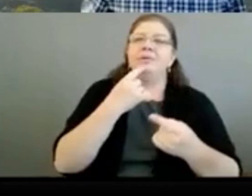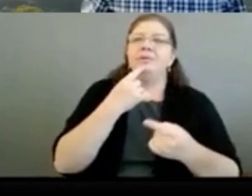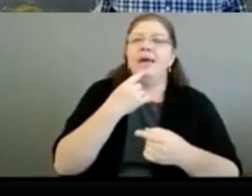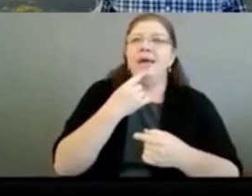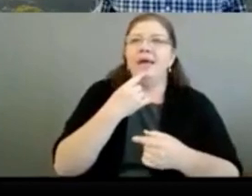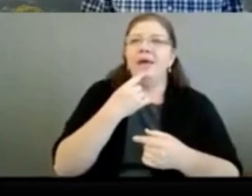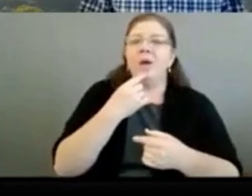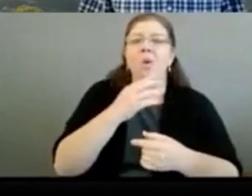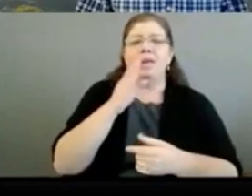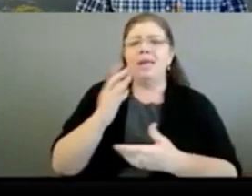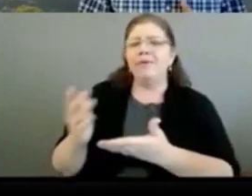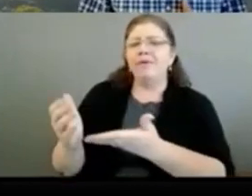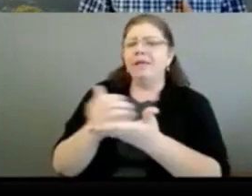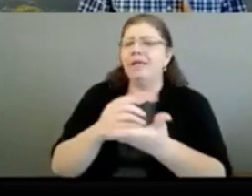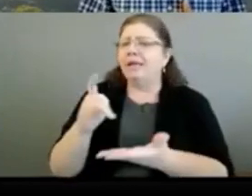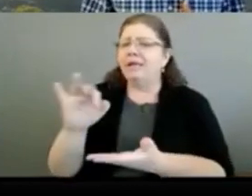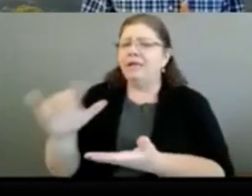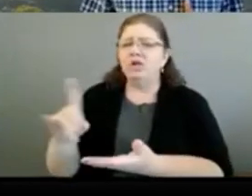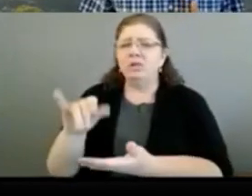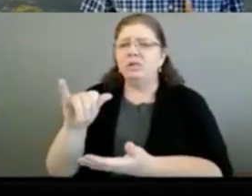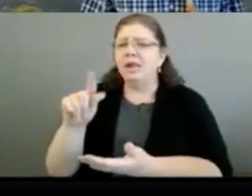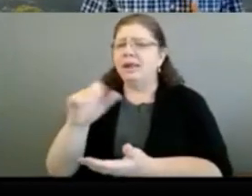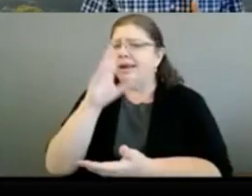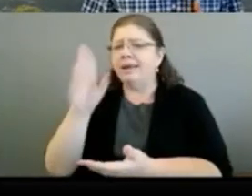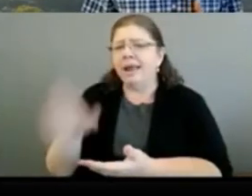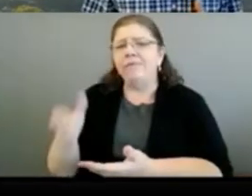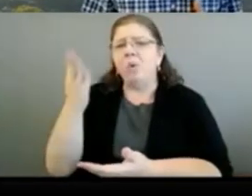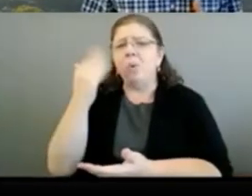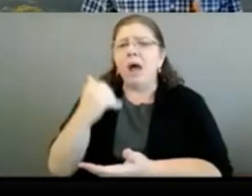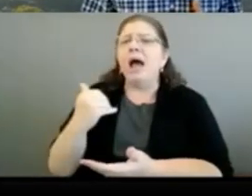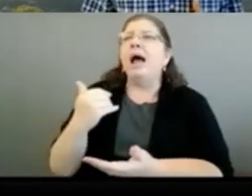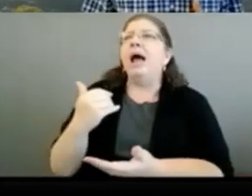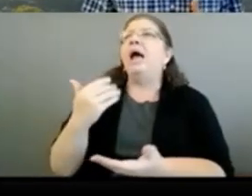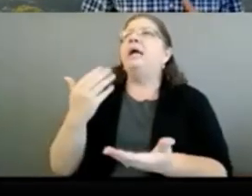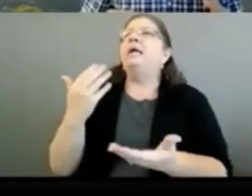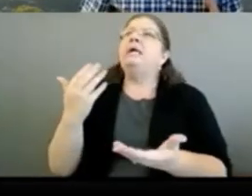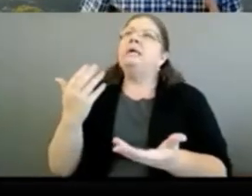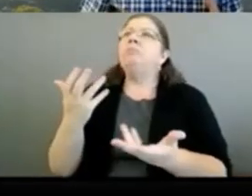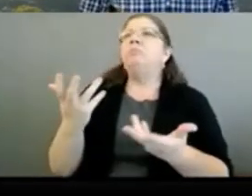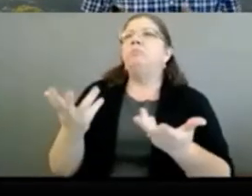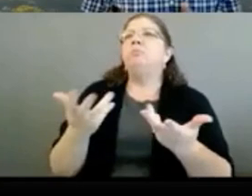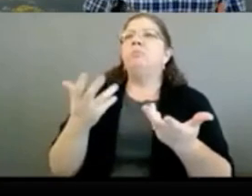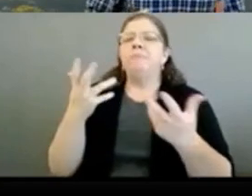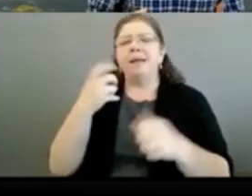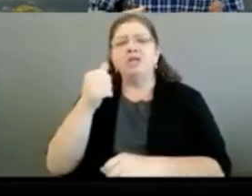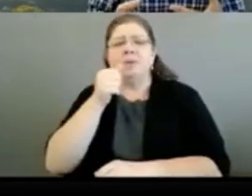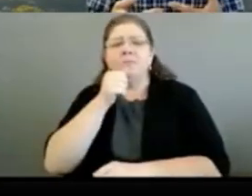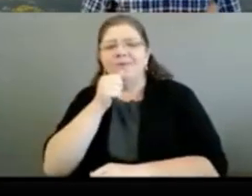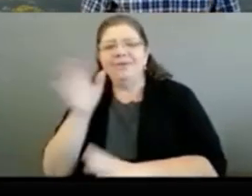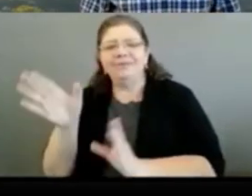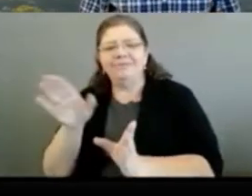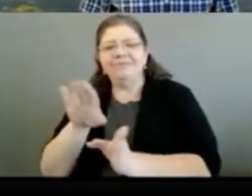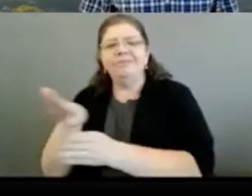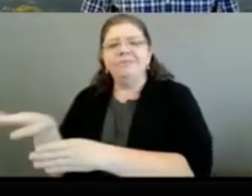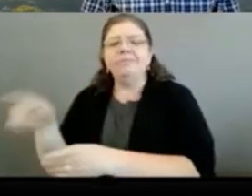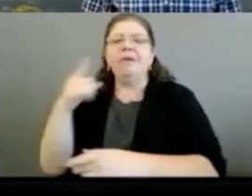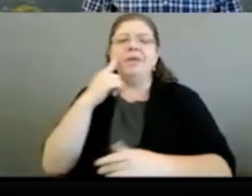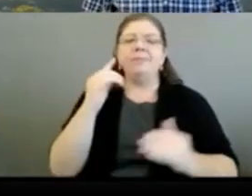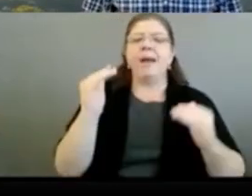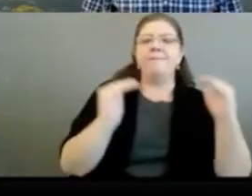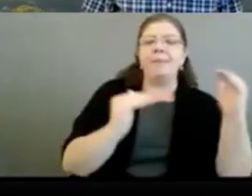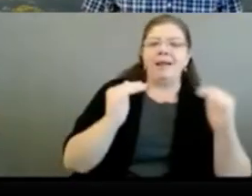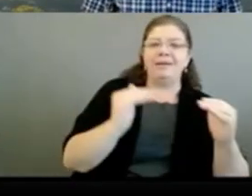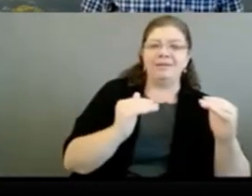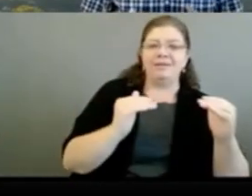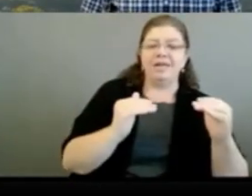never collect any digital data because it might be sort of because of privacy concerns, but rather to think about balancing risk